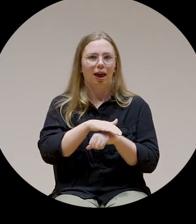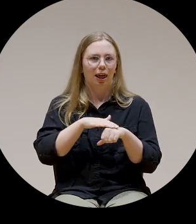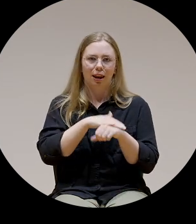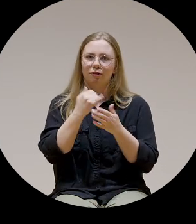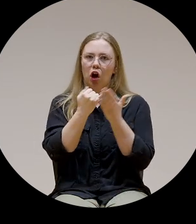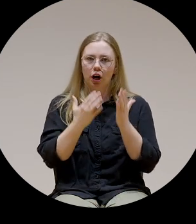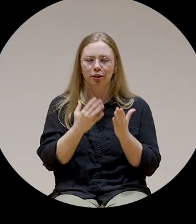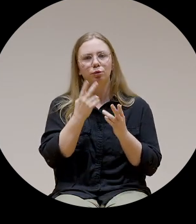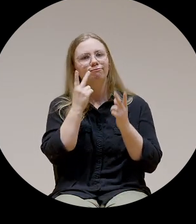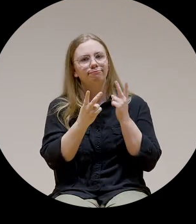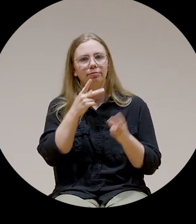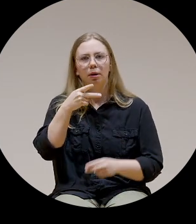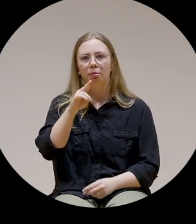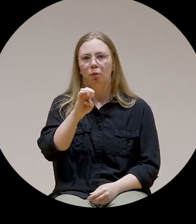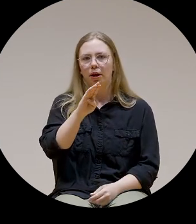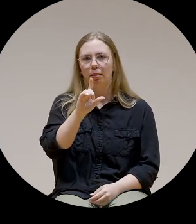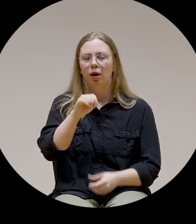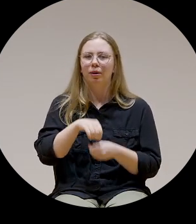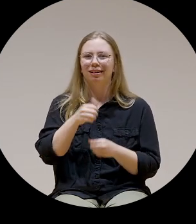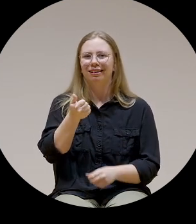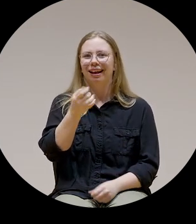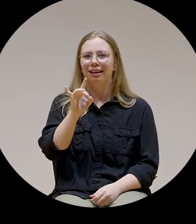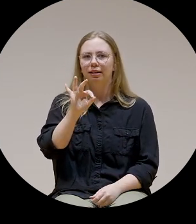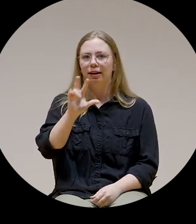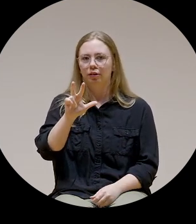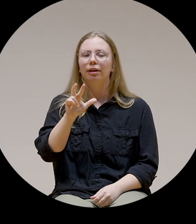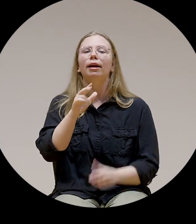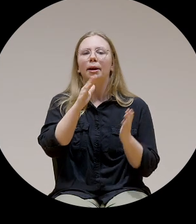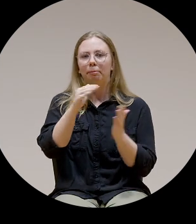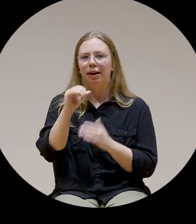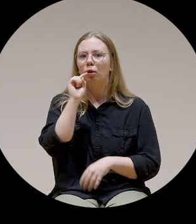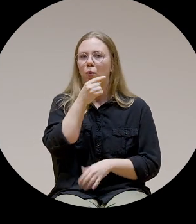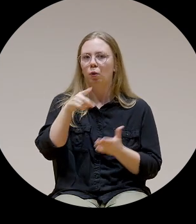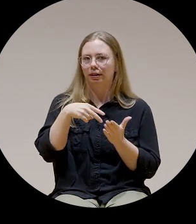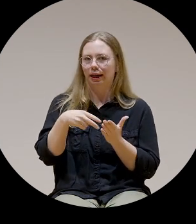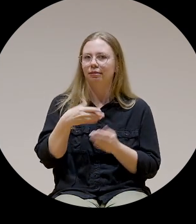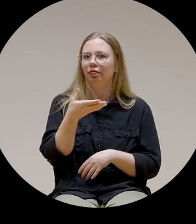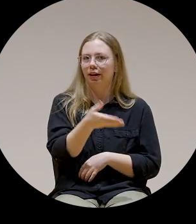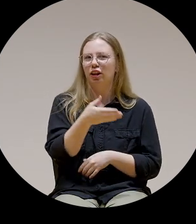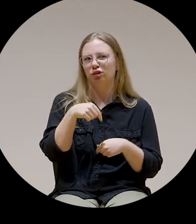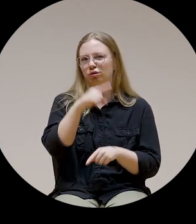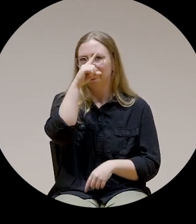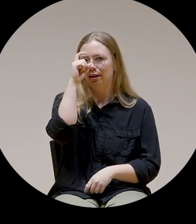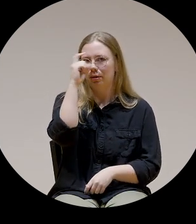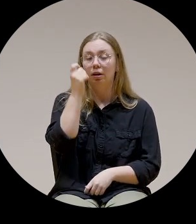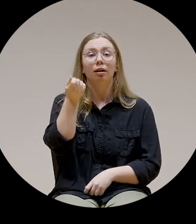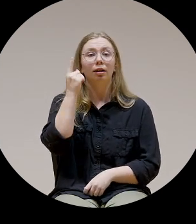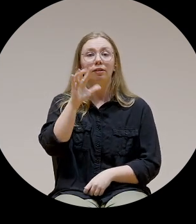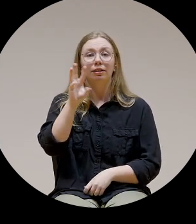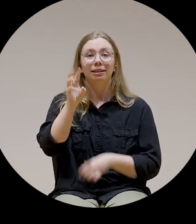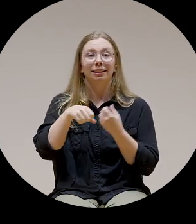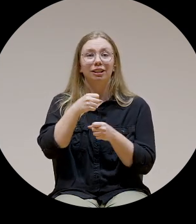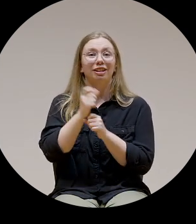Pueblos in 1893 and first painted the corn dance there that summer. But 56 years